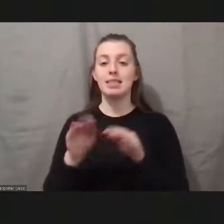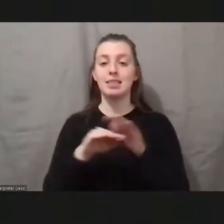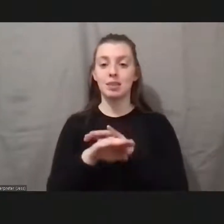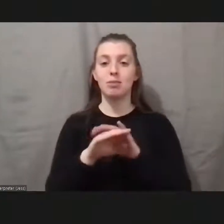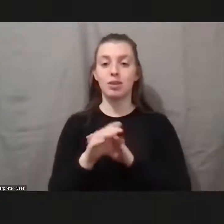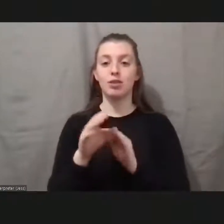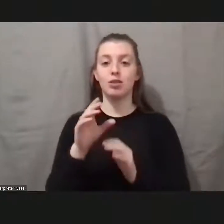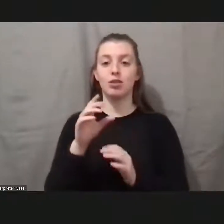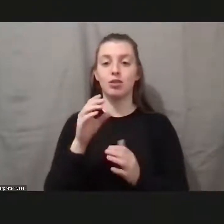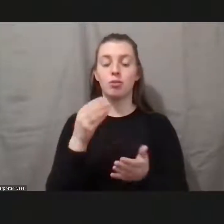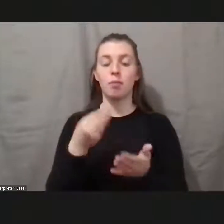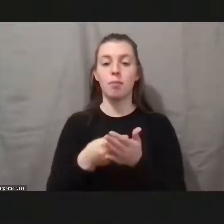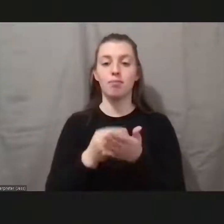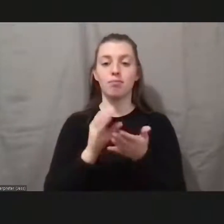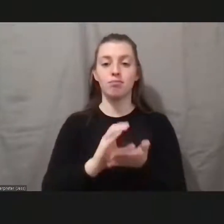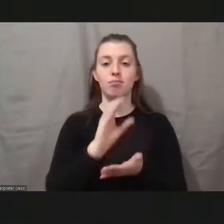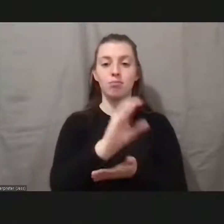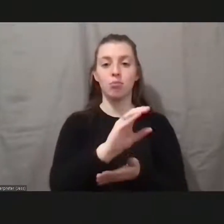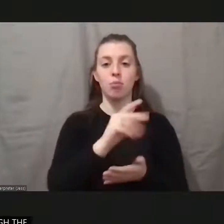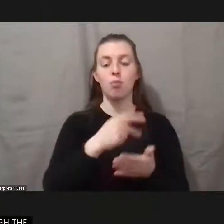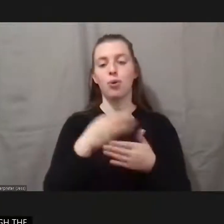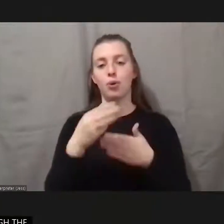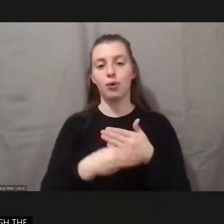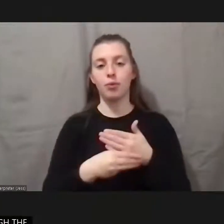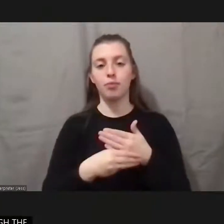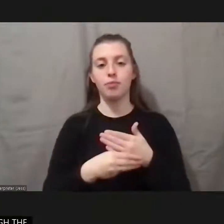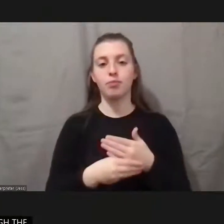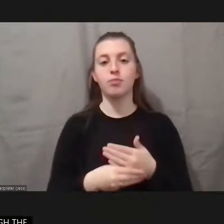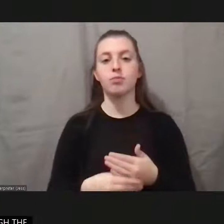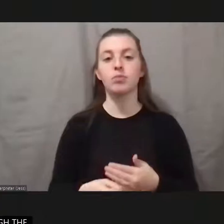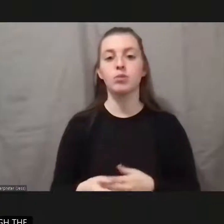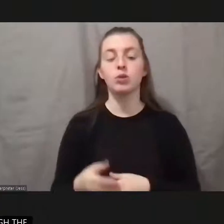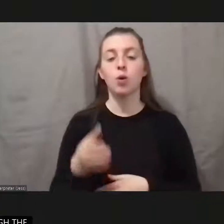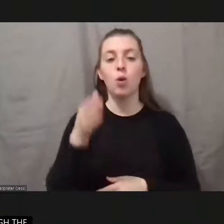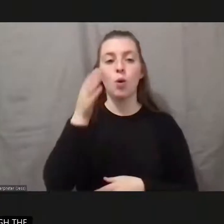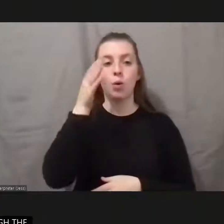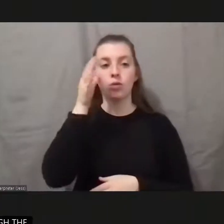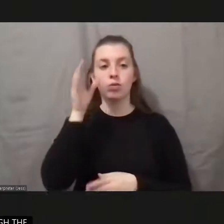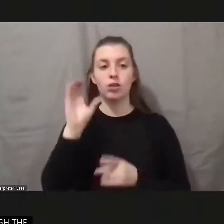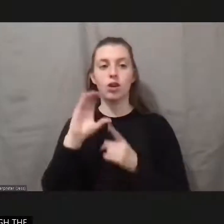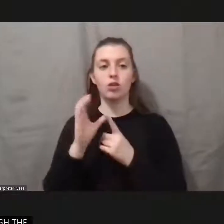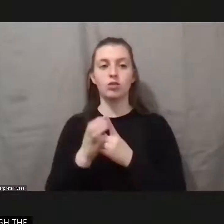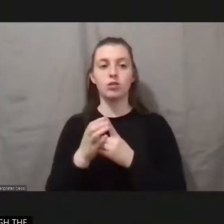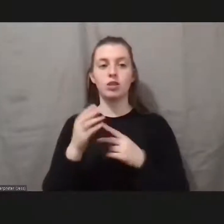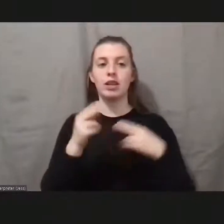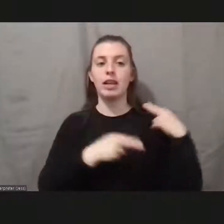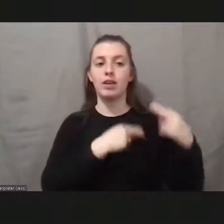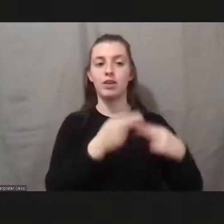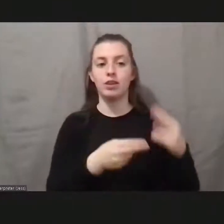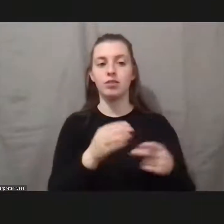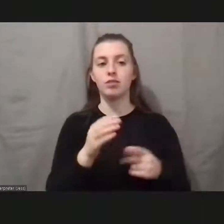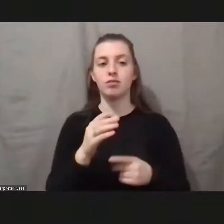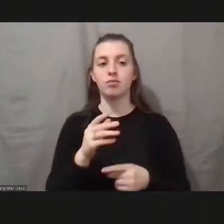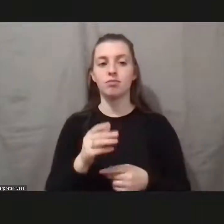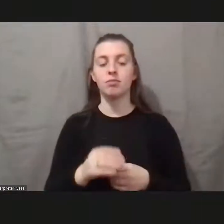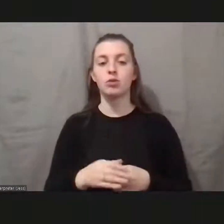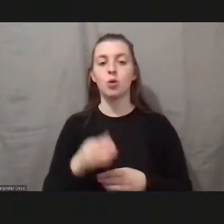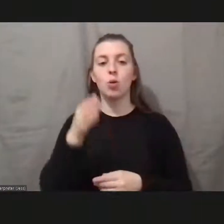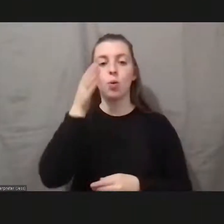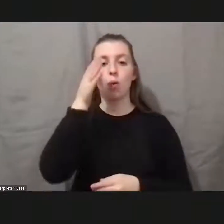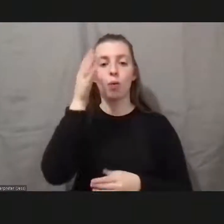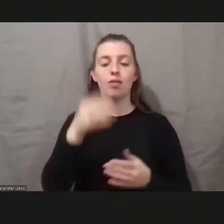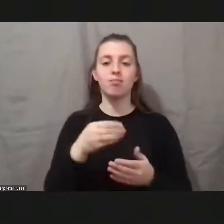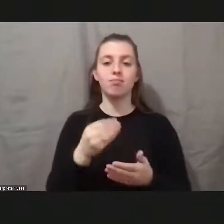Communities, Culture and Heritage, where they will cover up to 66% of eligible expenses. So if you are